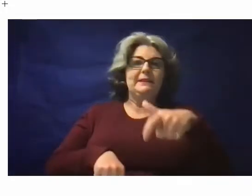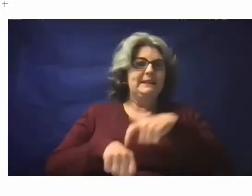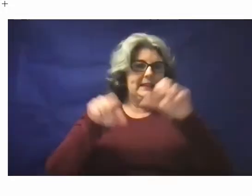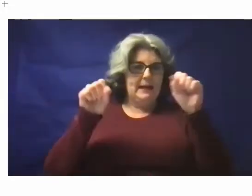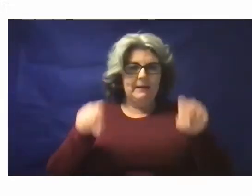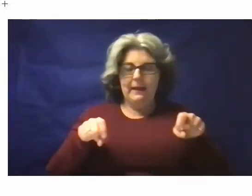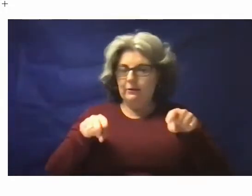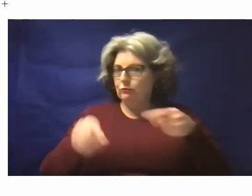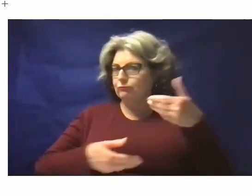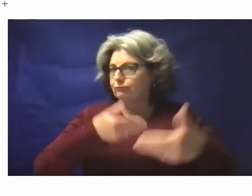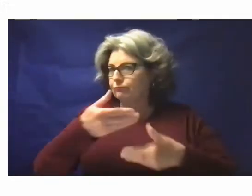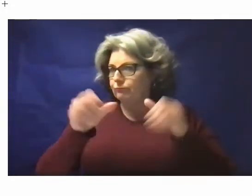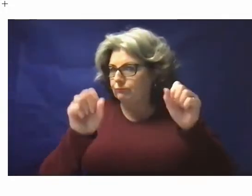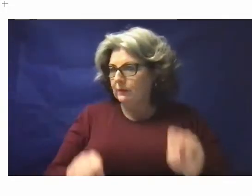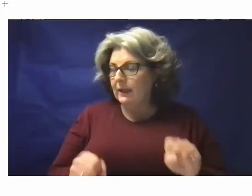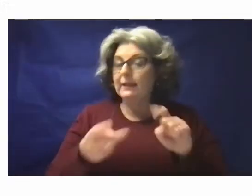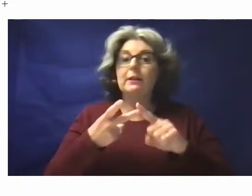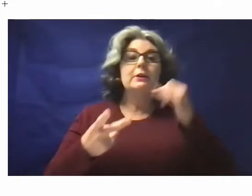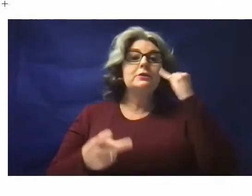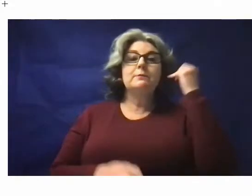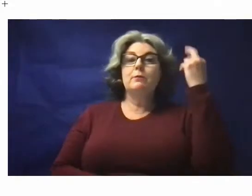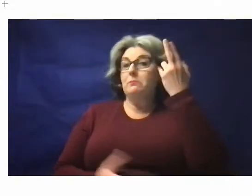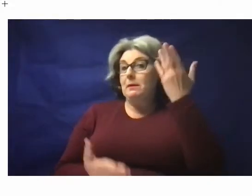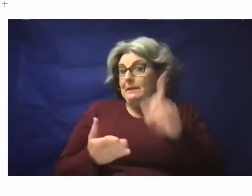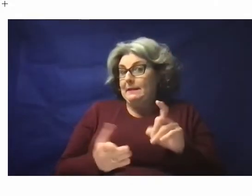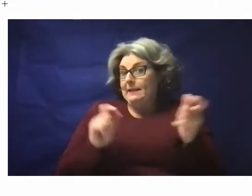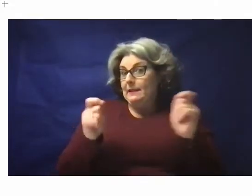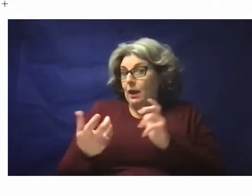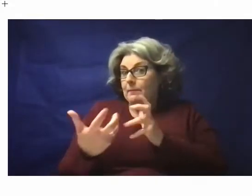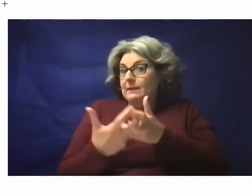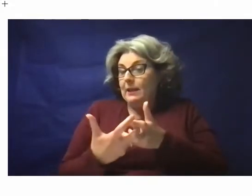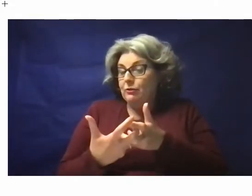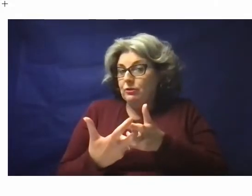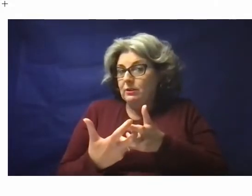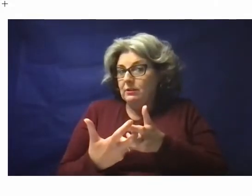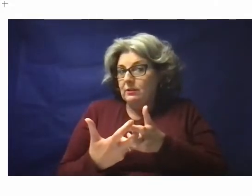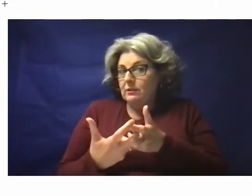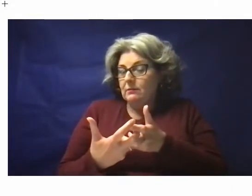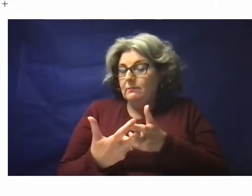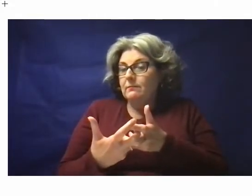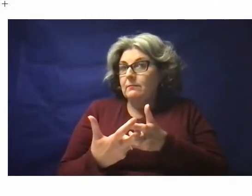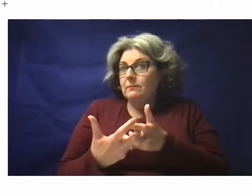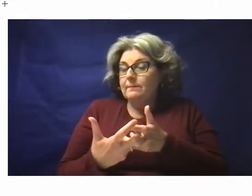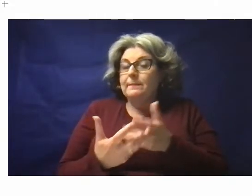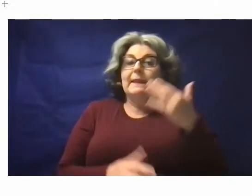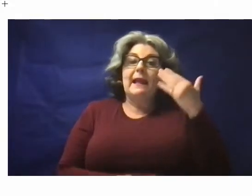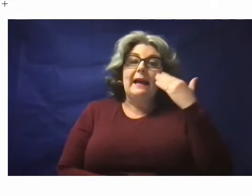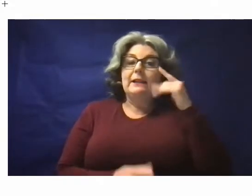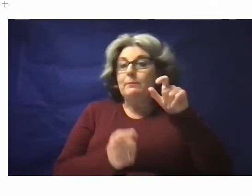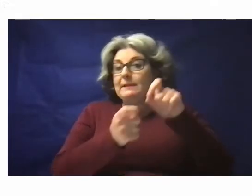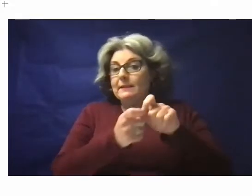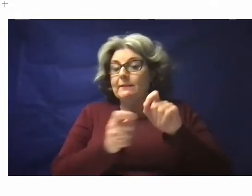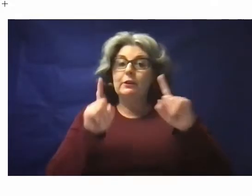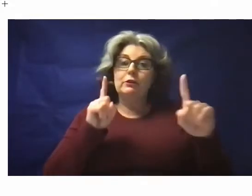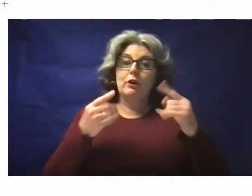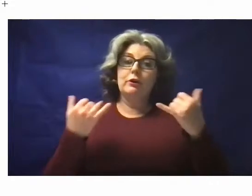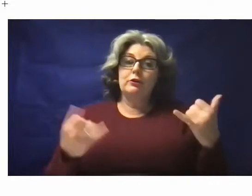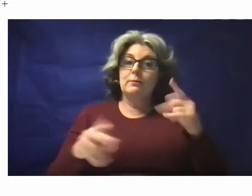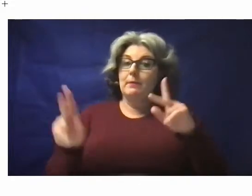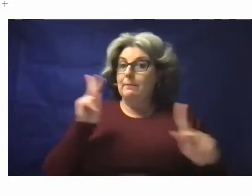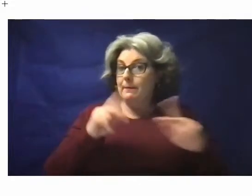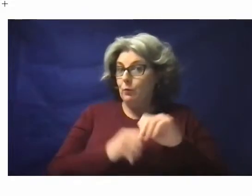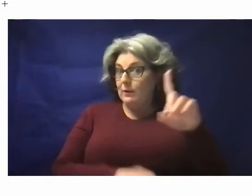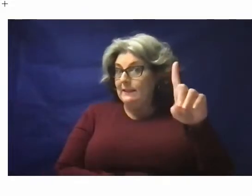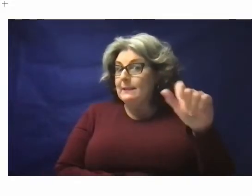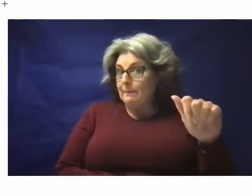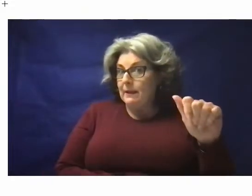the process when you realize you might need one. And this actually goes back to the point where I know we're specifically talking today about people with disabilities, but